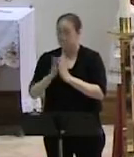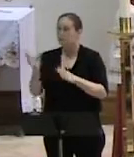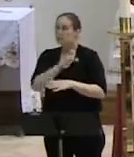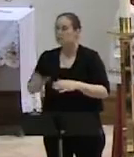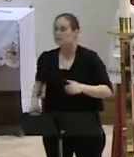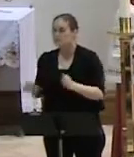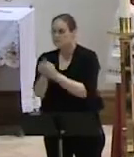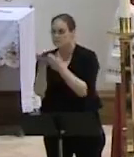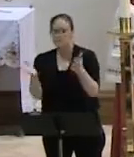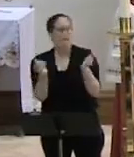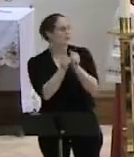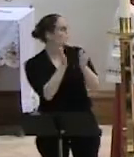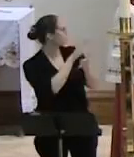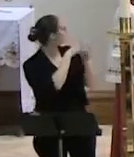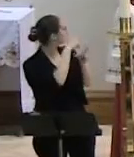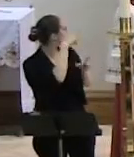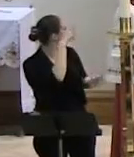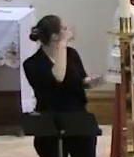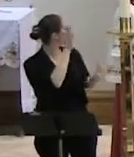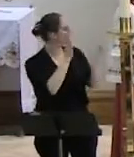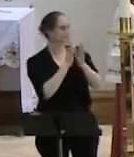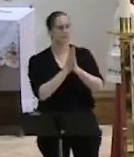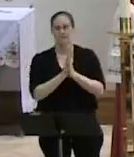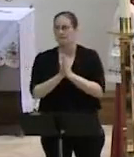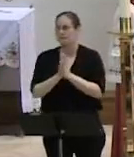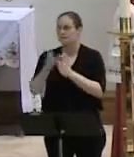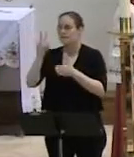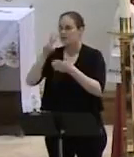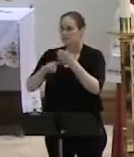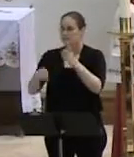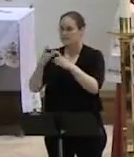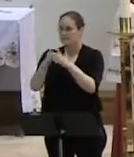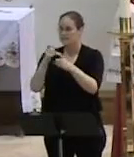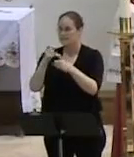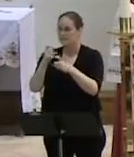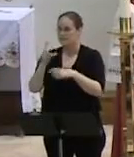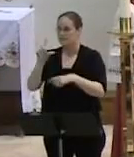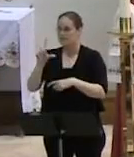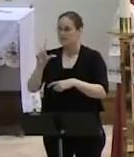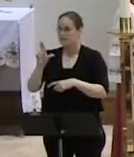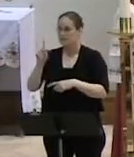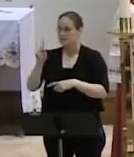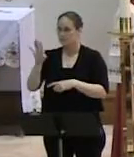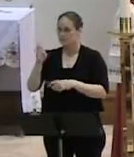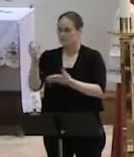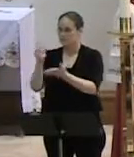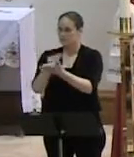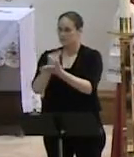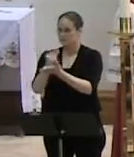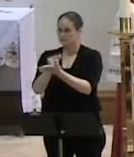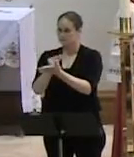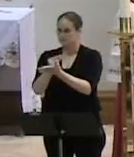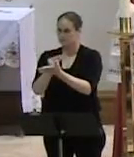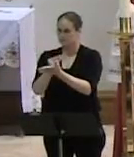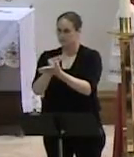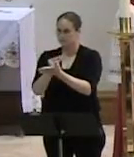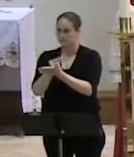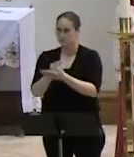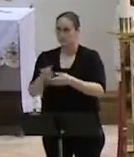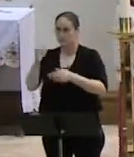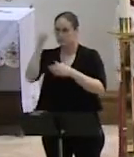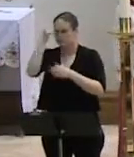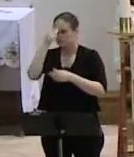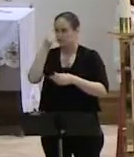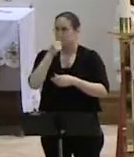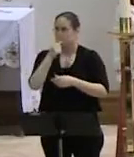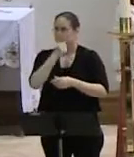Lord be with you. And with your spirit. A reading from the conclusion of the Holy Gospel according to Luke.